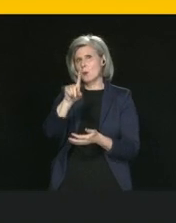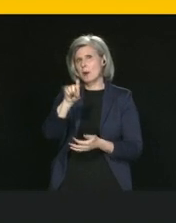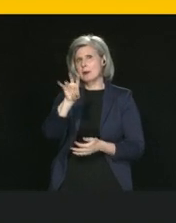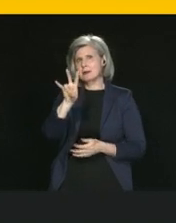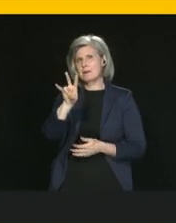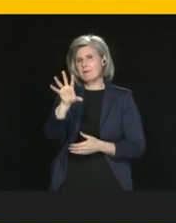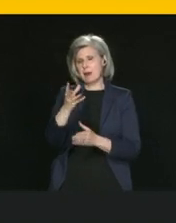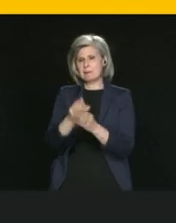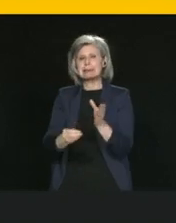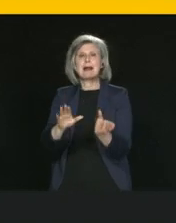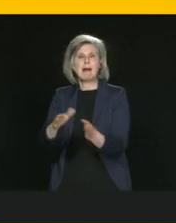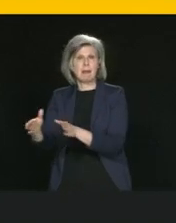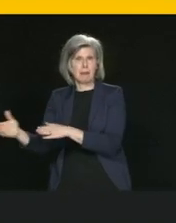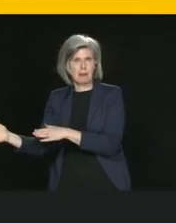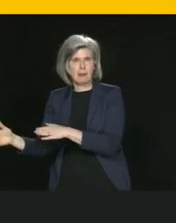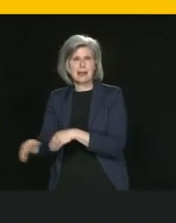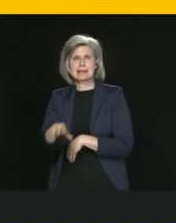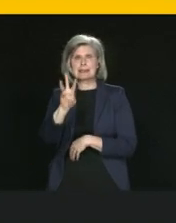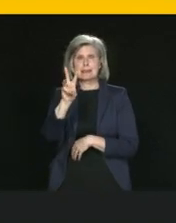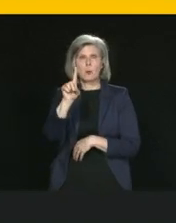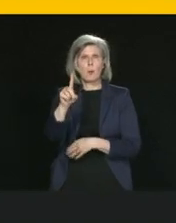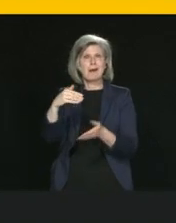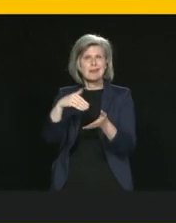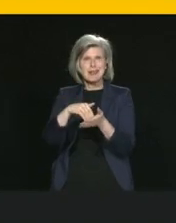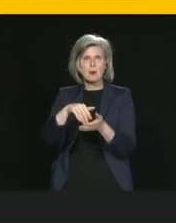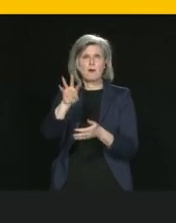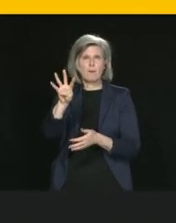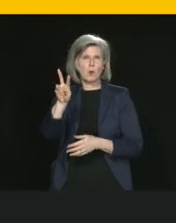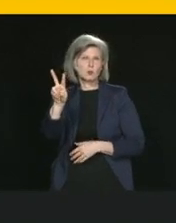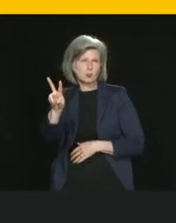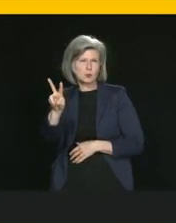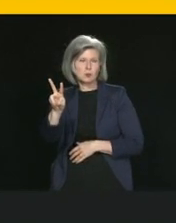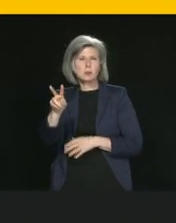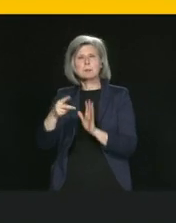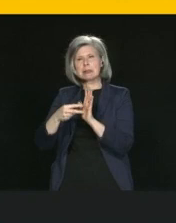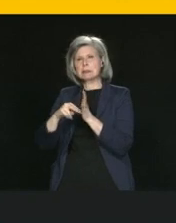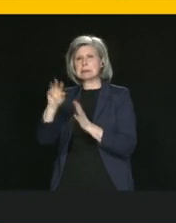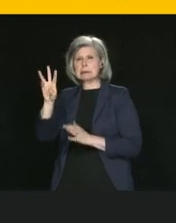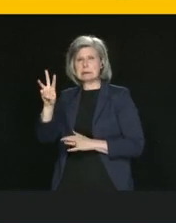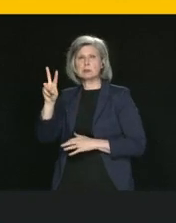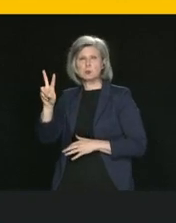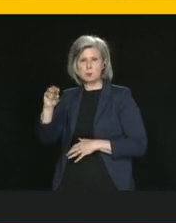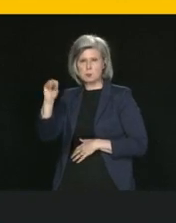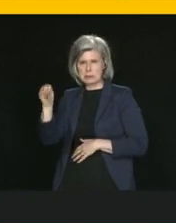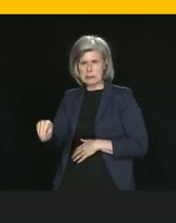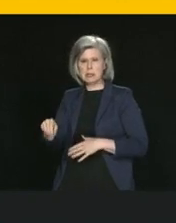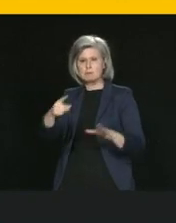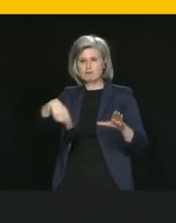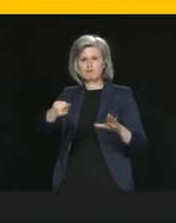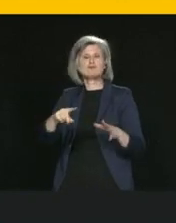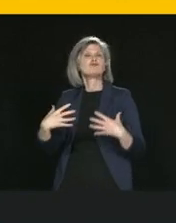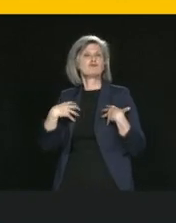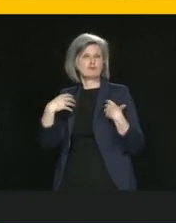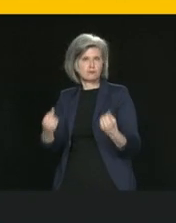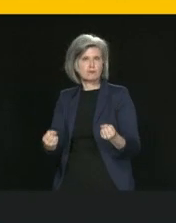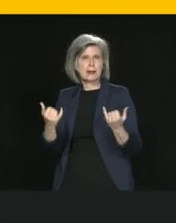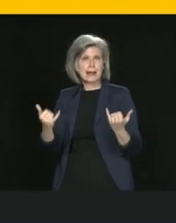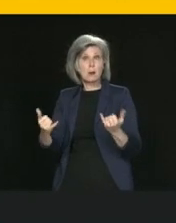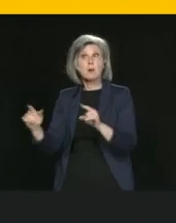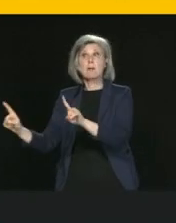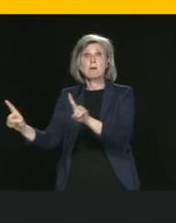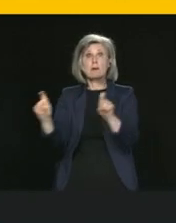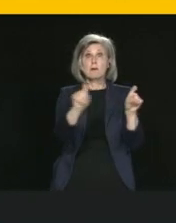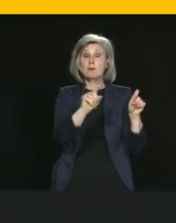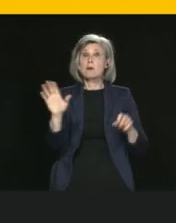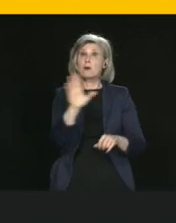61,042, or 62%. Have now recovered. Labs across Canada have tested over 2,183,000 people